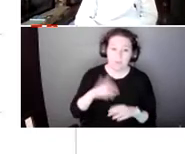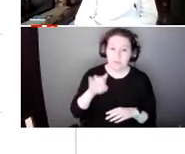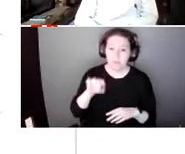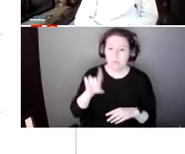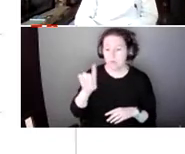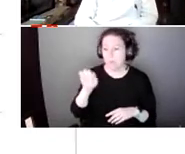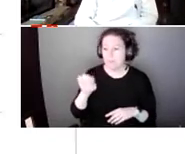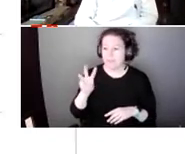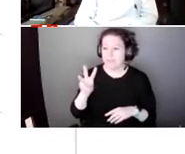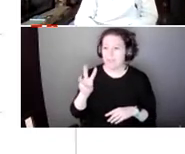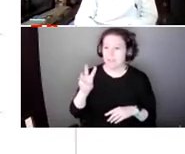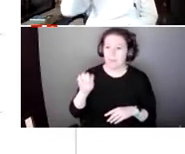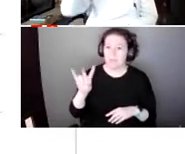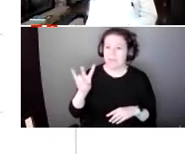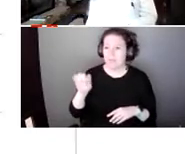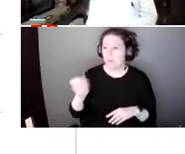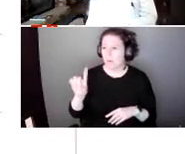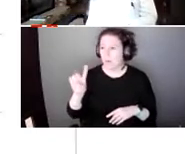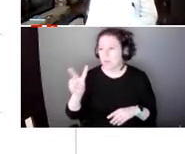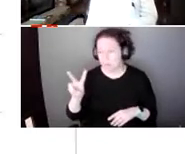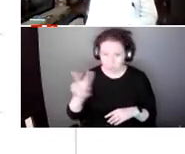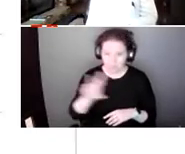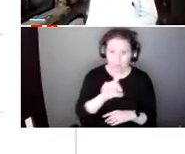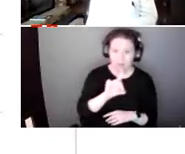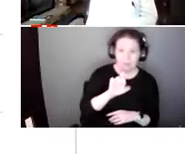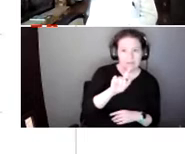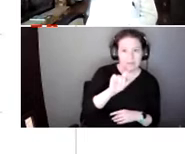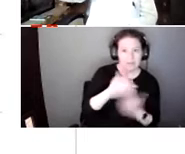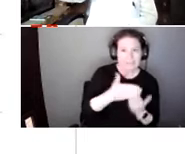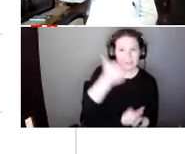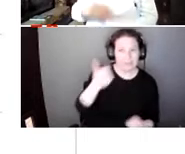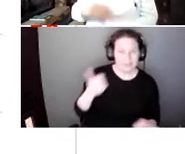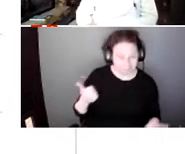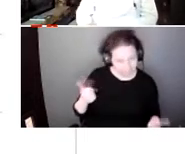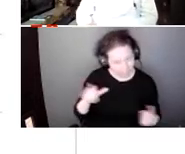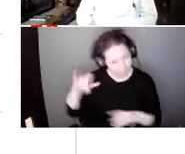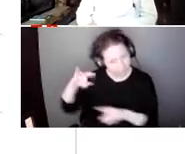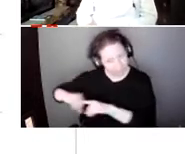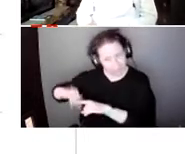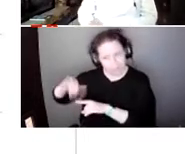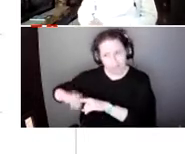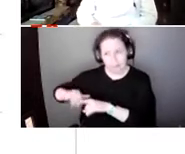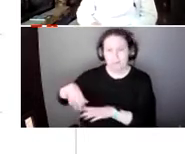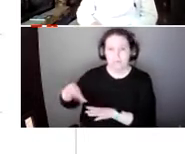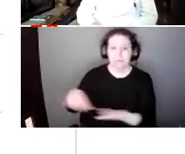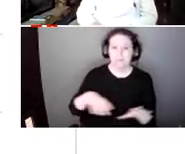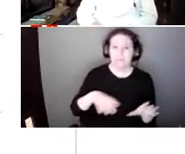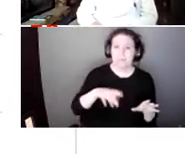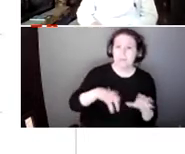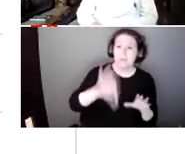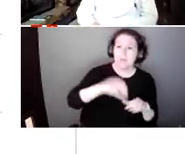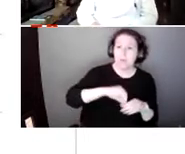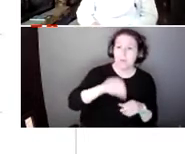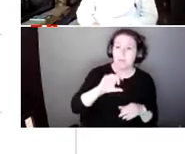B.1.617.2. So I guess Delta is a little less of a mouthful. This variant was recognized in the Indian subcontinent in